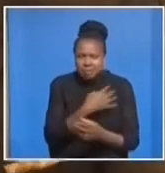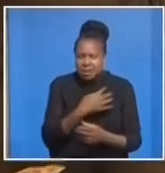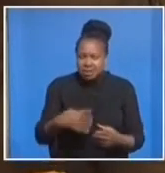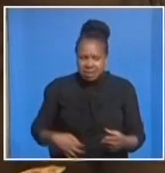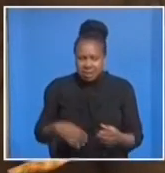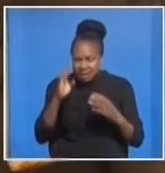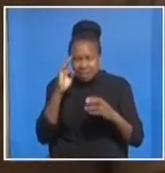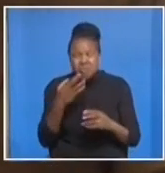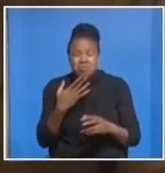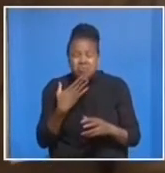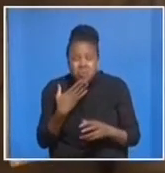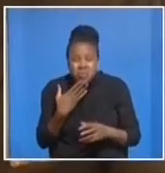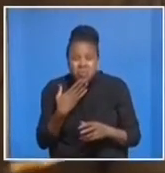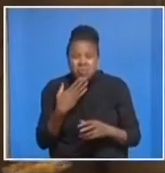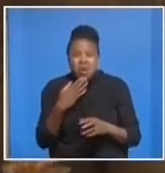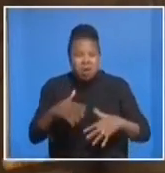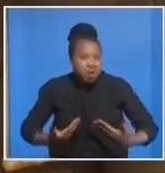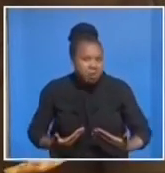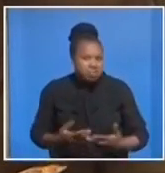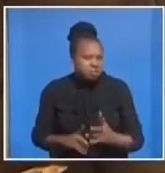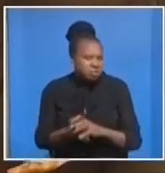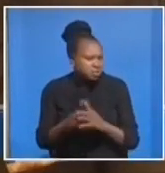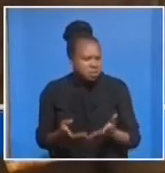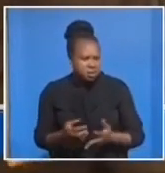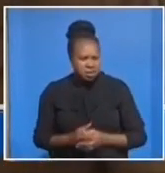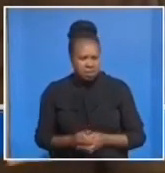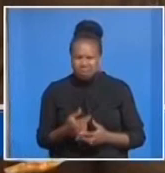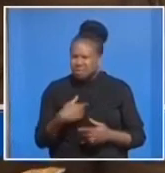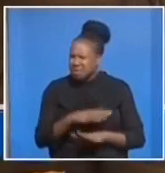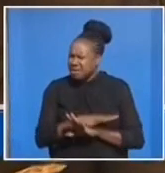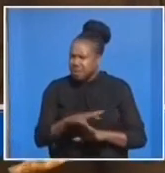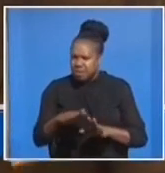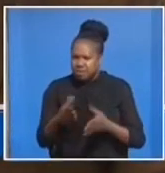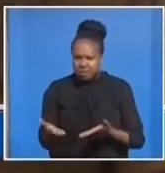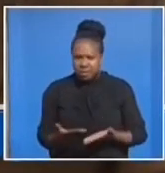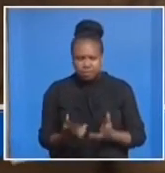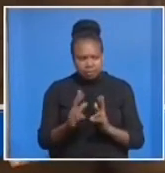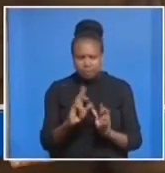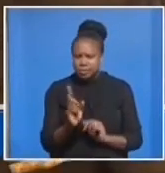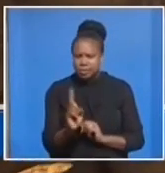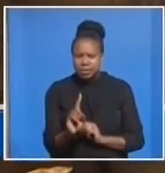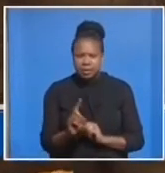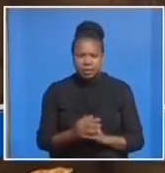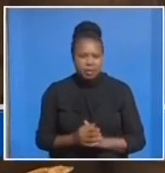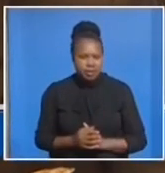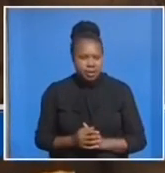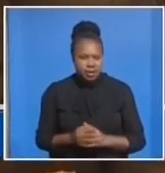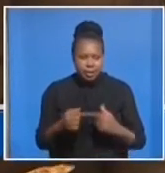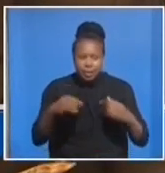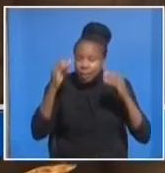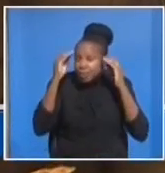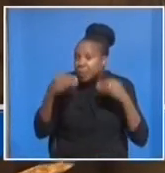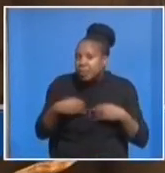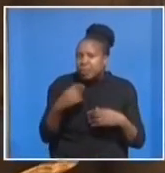and which people are being trafficked. So we never allow anything like this. We are honestly telling you, Senator, we don't know what is being